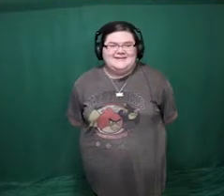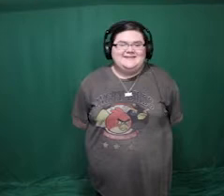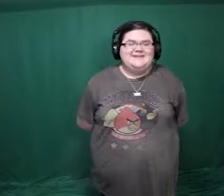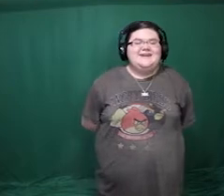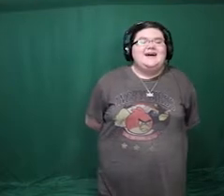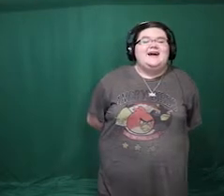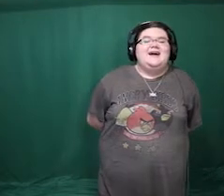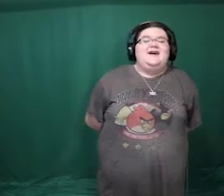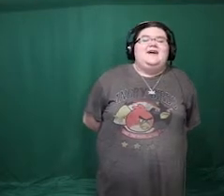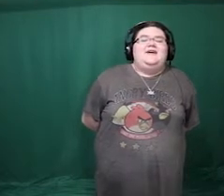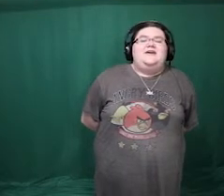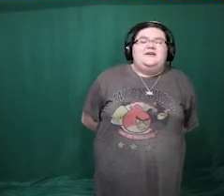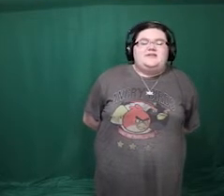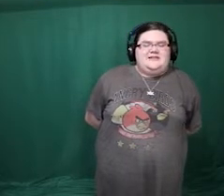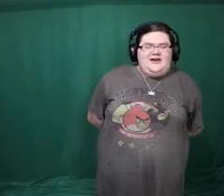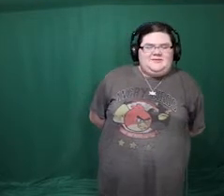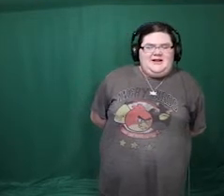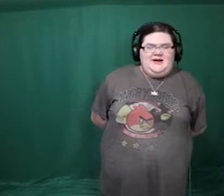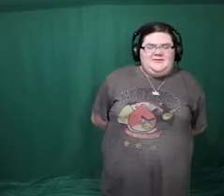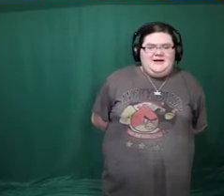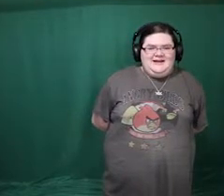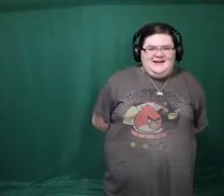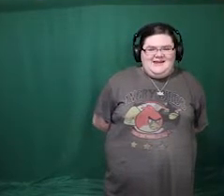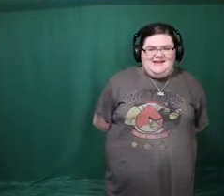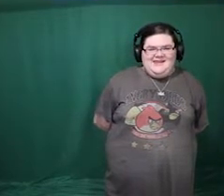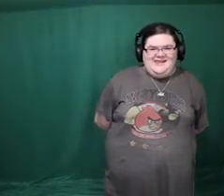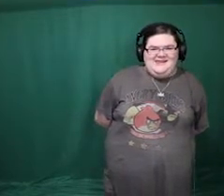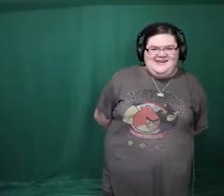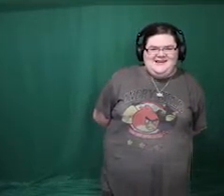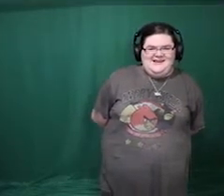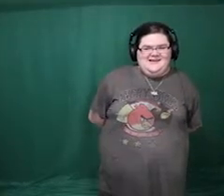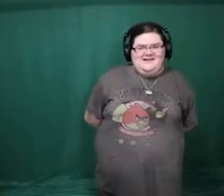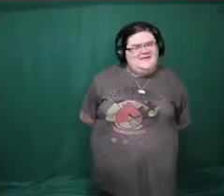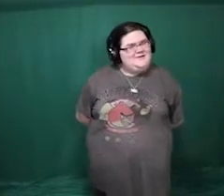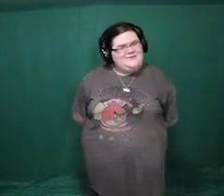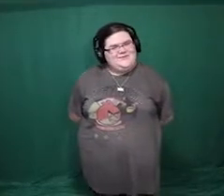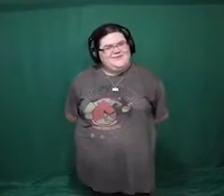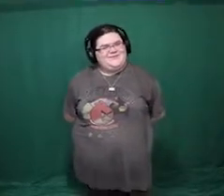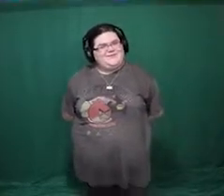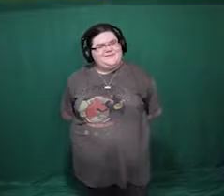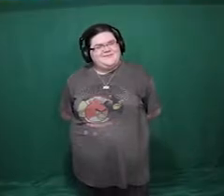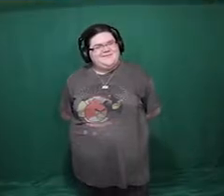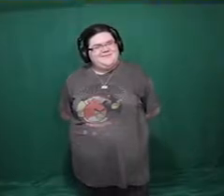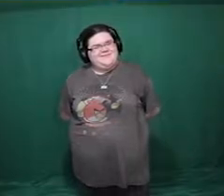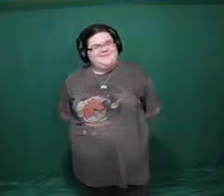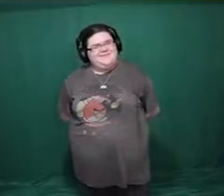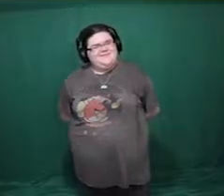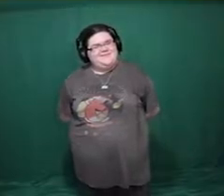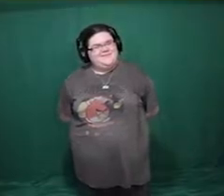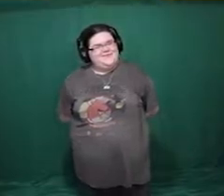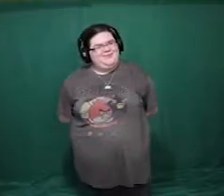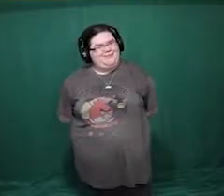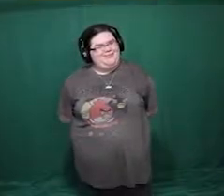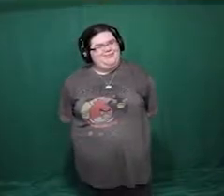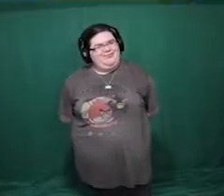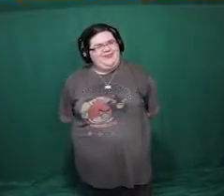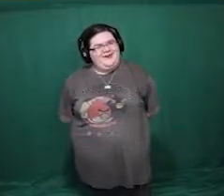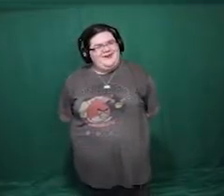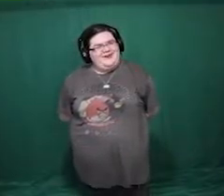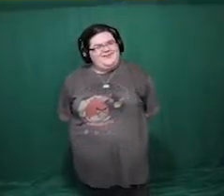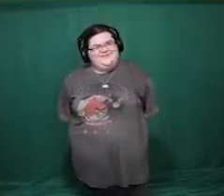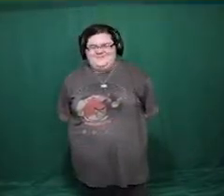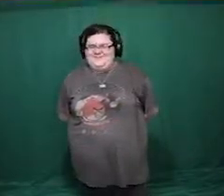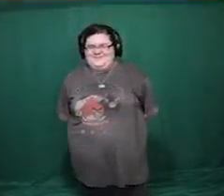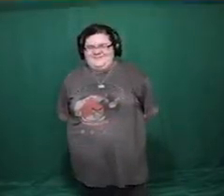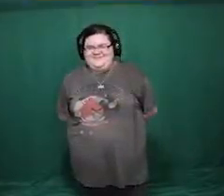haul. Oh, slow come on now, JJ's got this. JJ's the boy. I'm going to win. I'm going to win. I can... JJ's